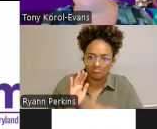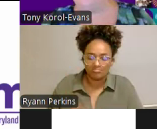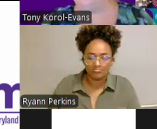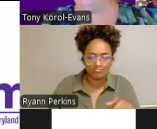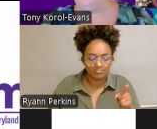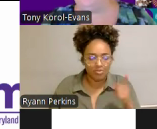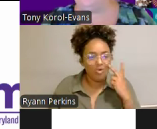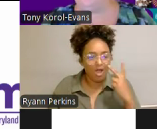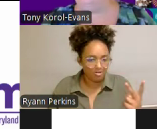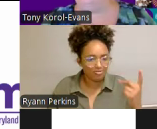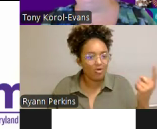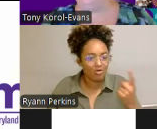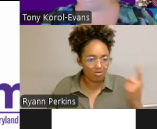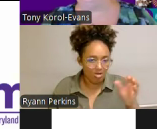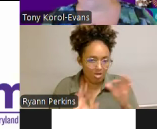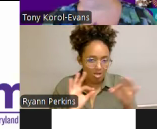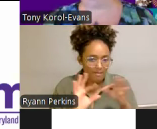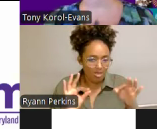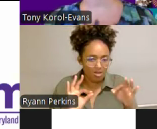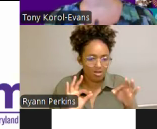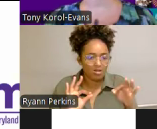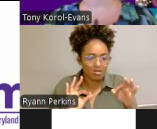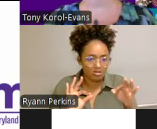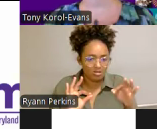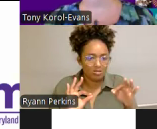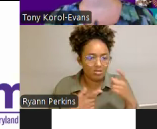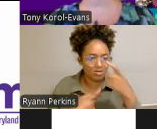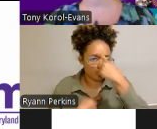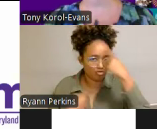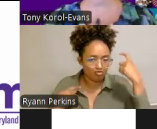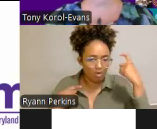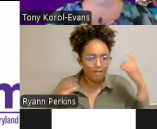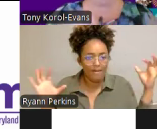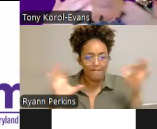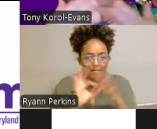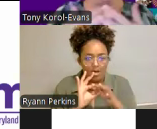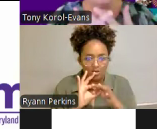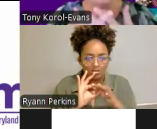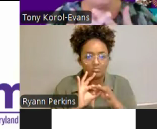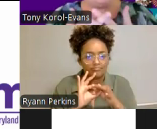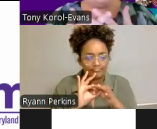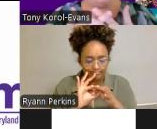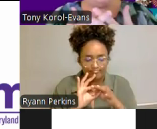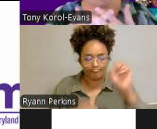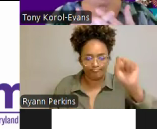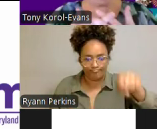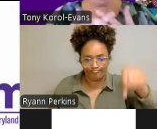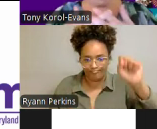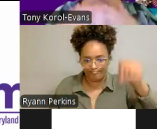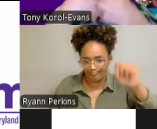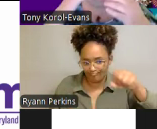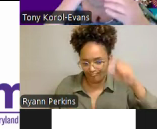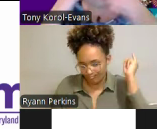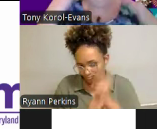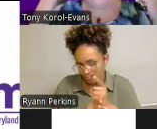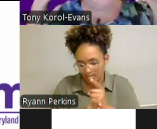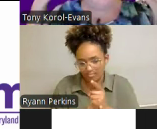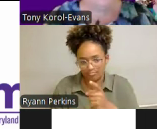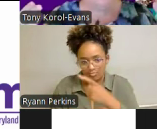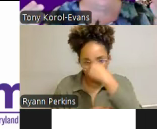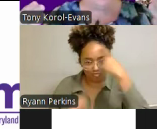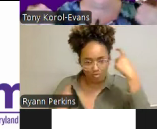who said it. Trauma bonded. Laurel, yes, Laurel, you're trauma bonded. So you